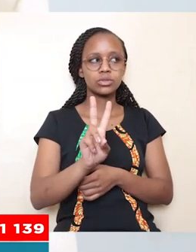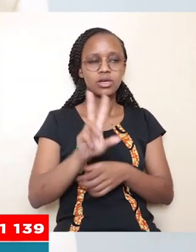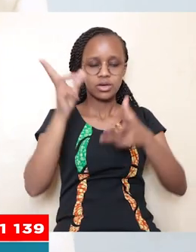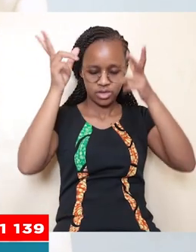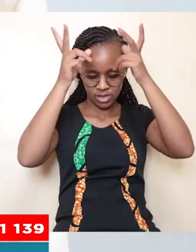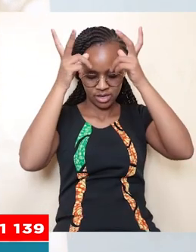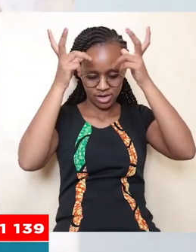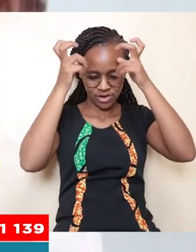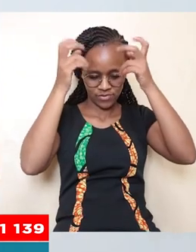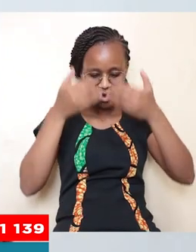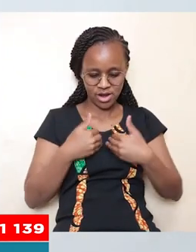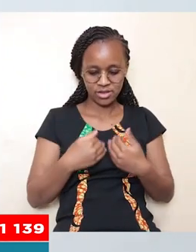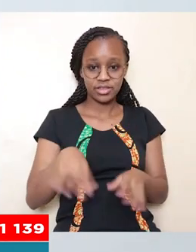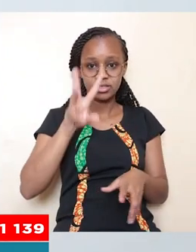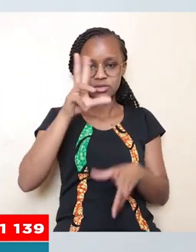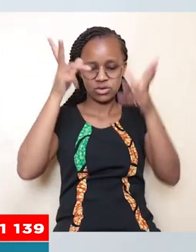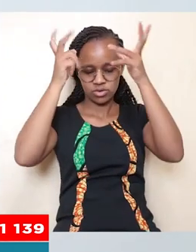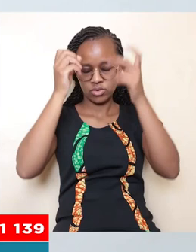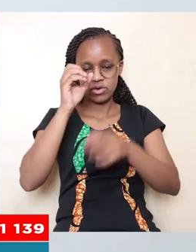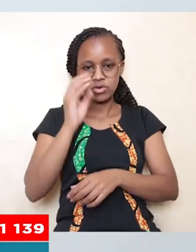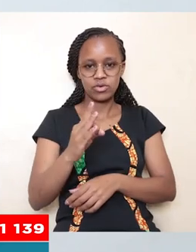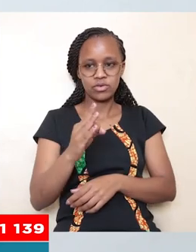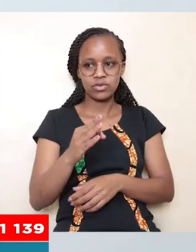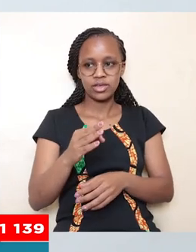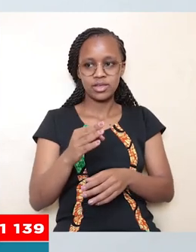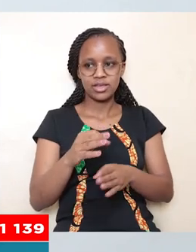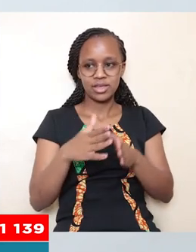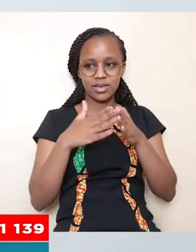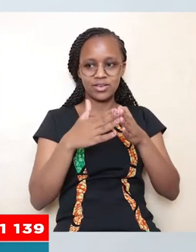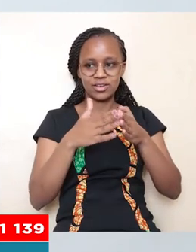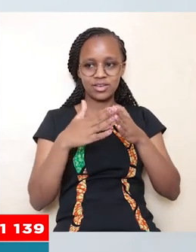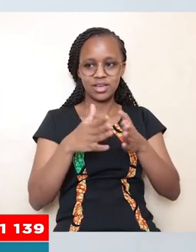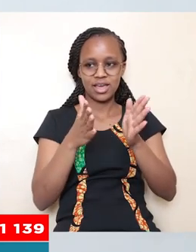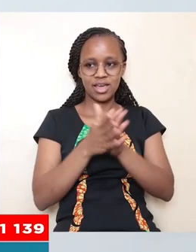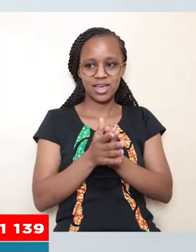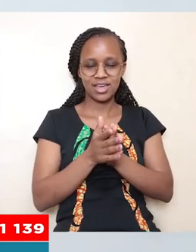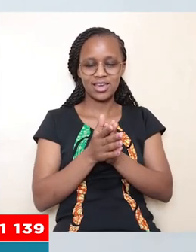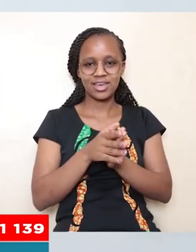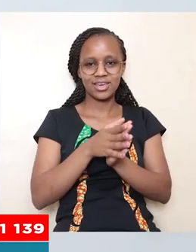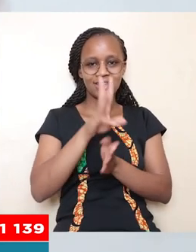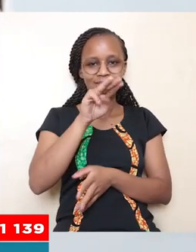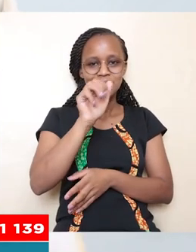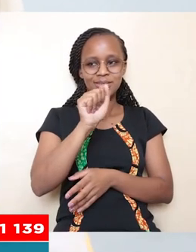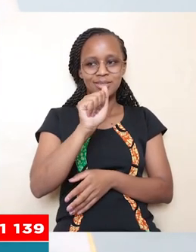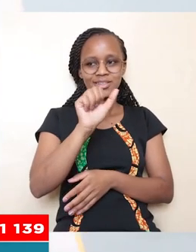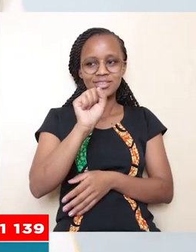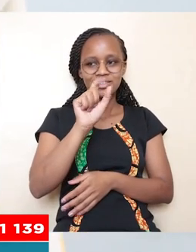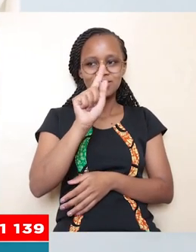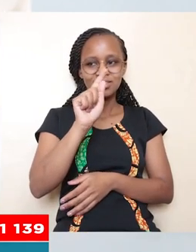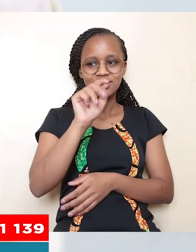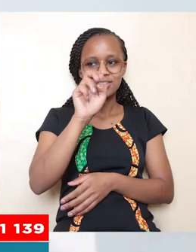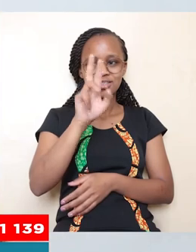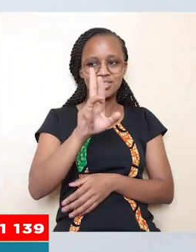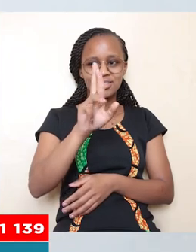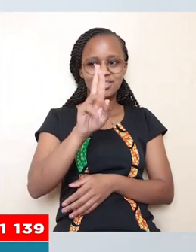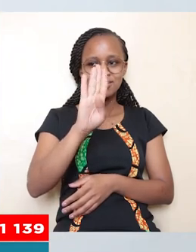evils. The twin evils of pornography and masturbation. Leading, actually they are the ones that are